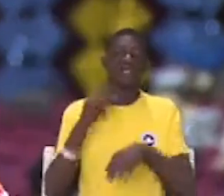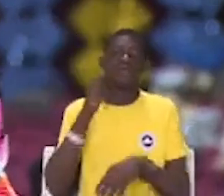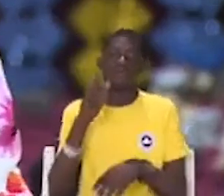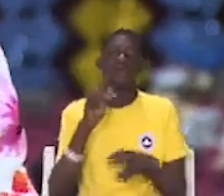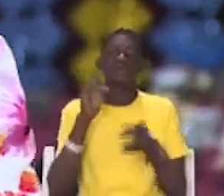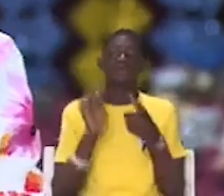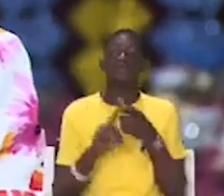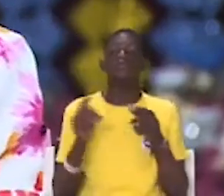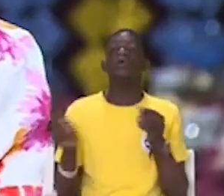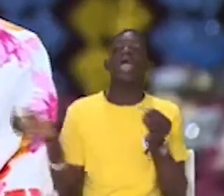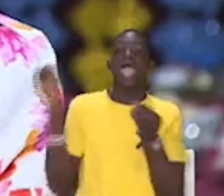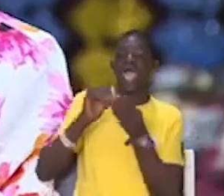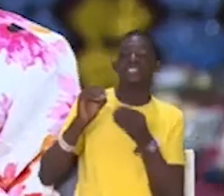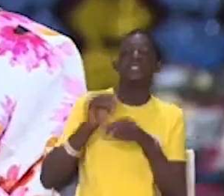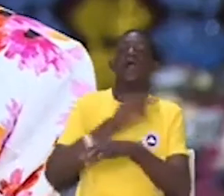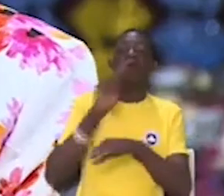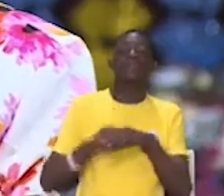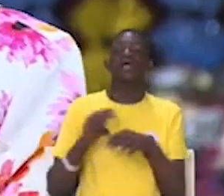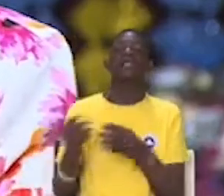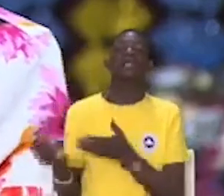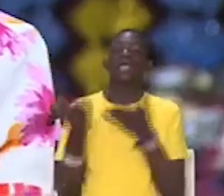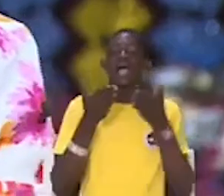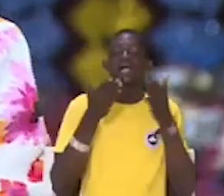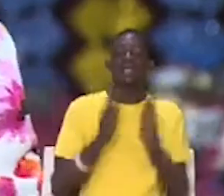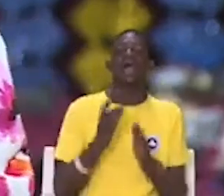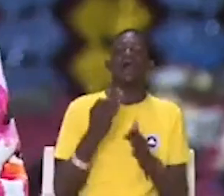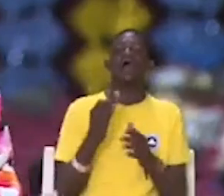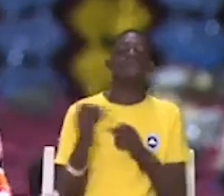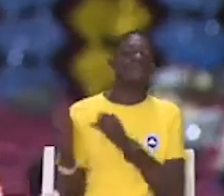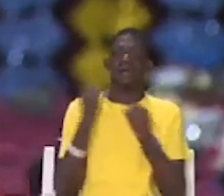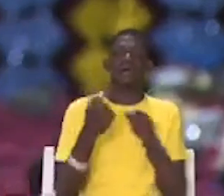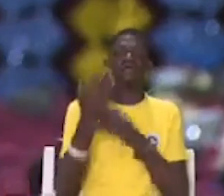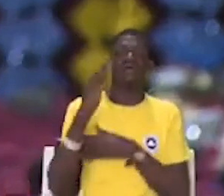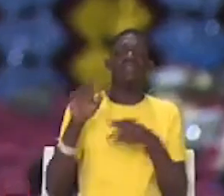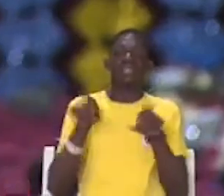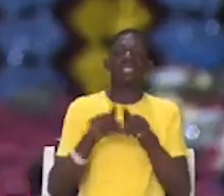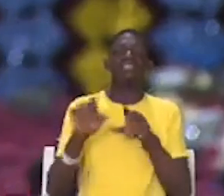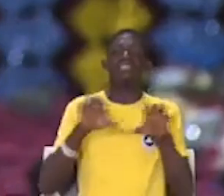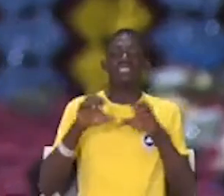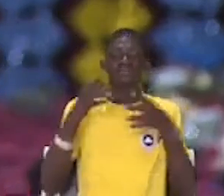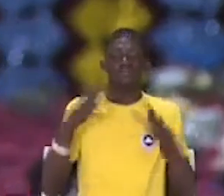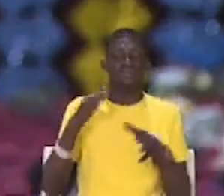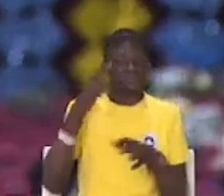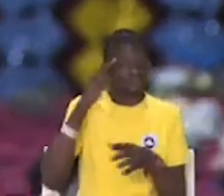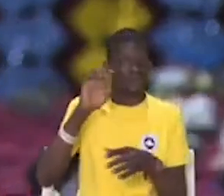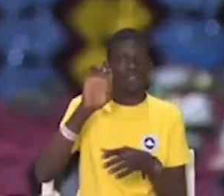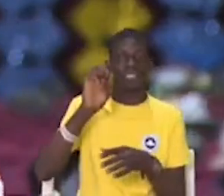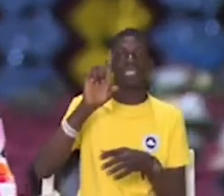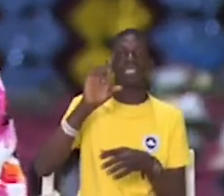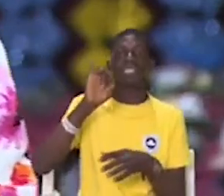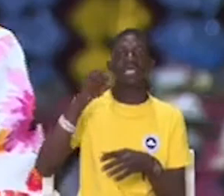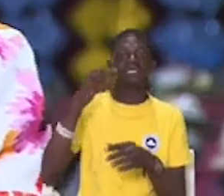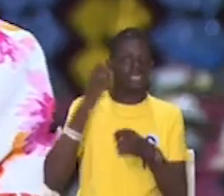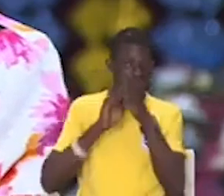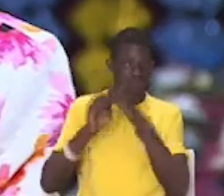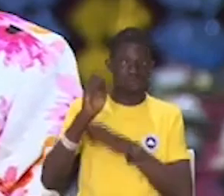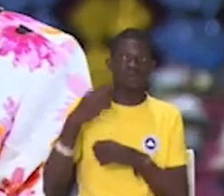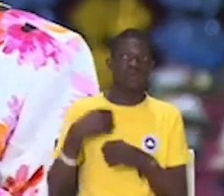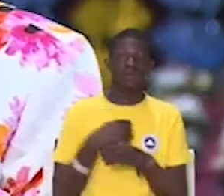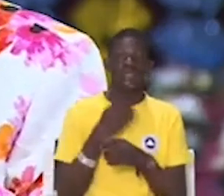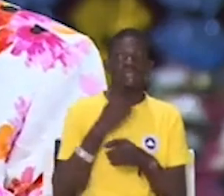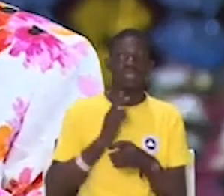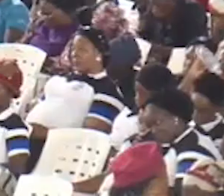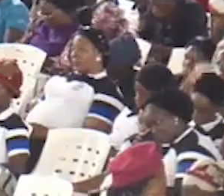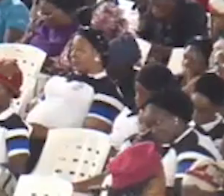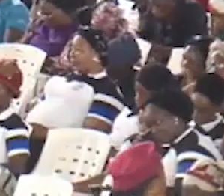an extraordinary carrier of power. Like he did for Elijah. We were told yesterday night by